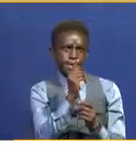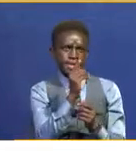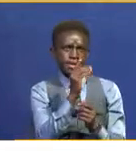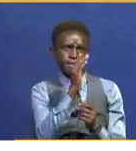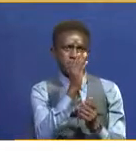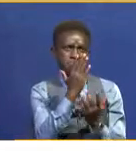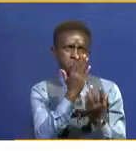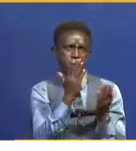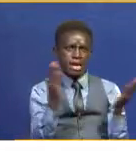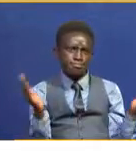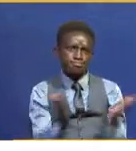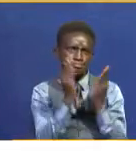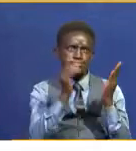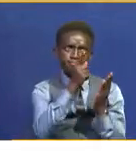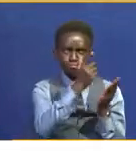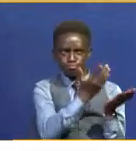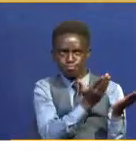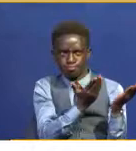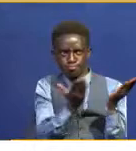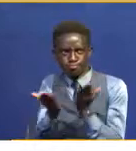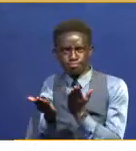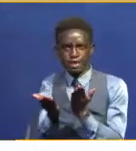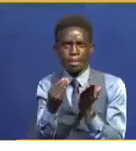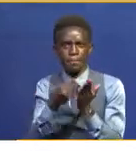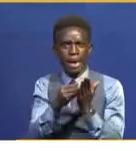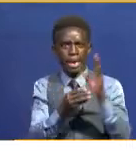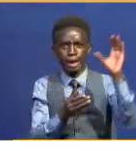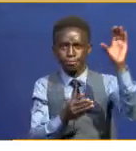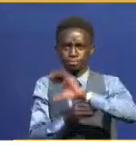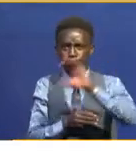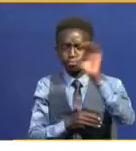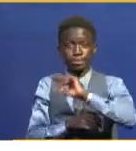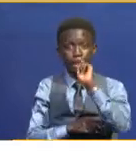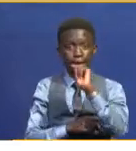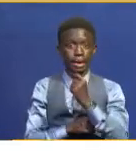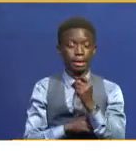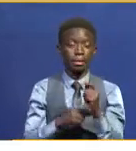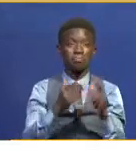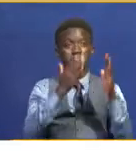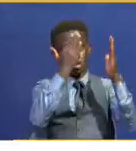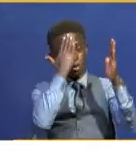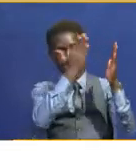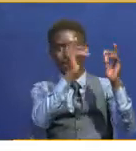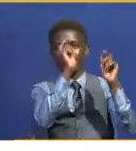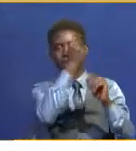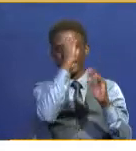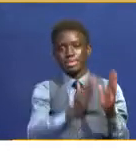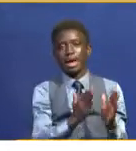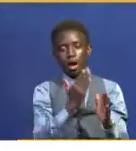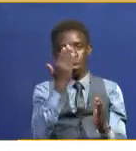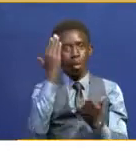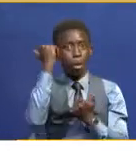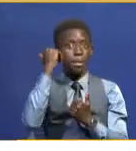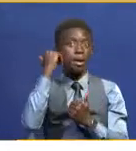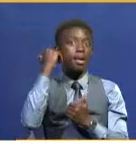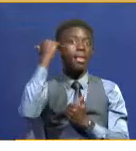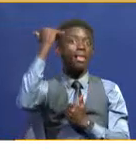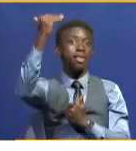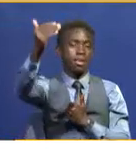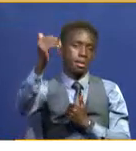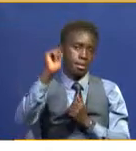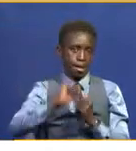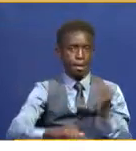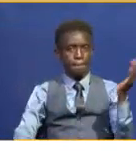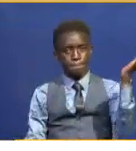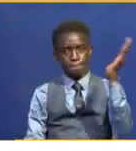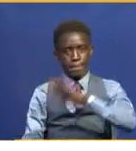and perhaps that they are Kenyans, and hopefully one day they will return back to Kenya. It would